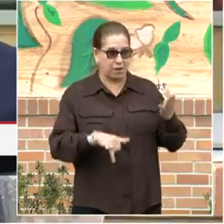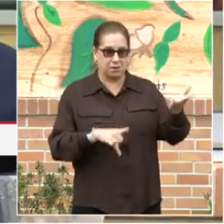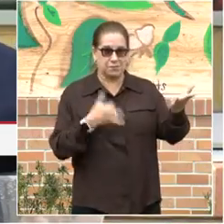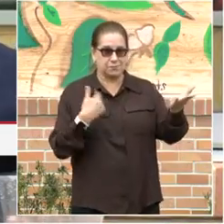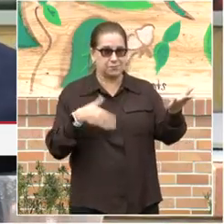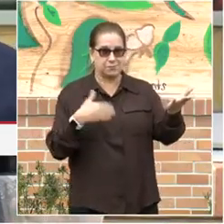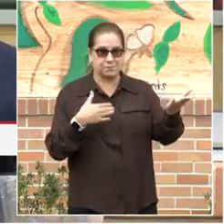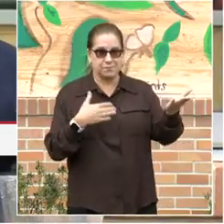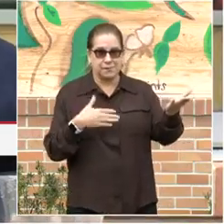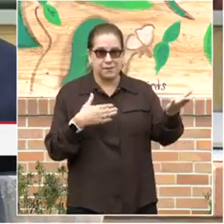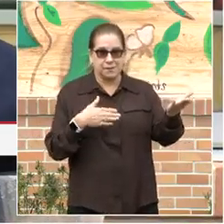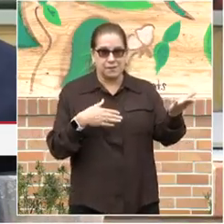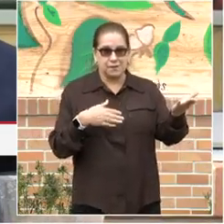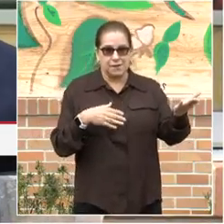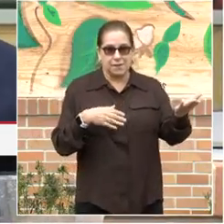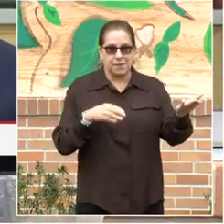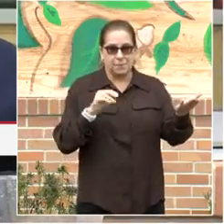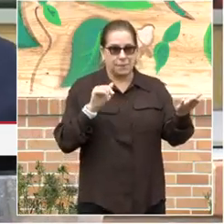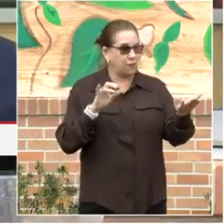for his leadership.